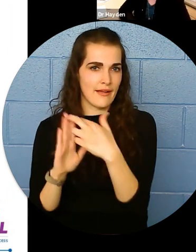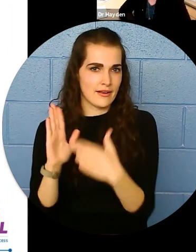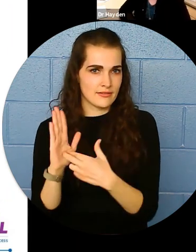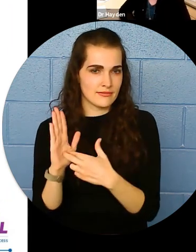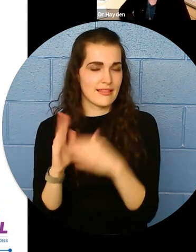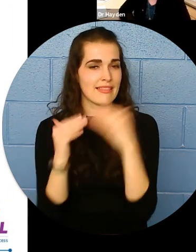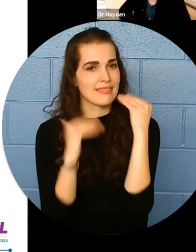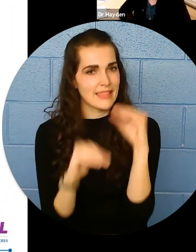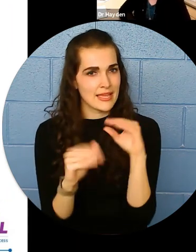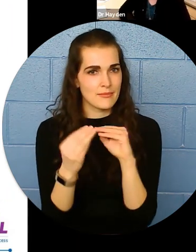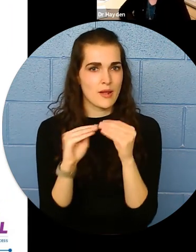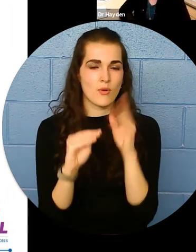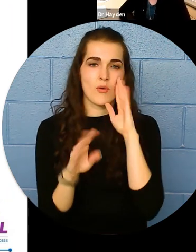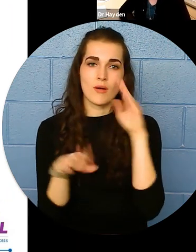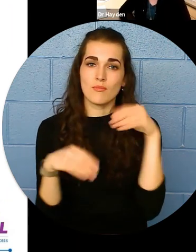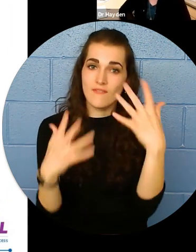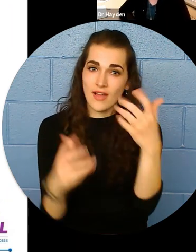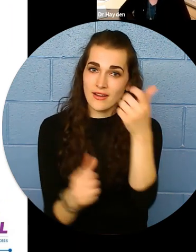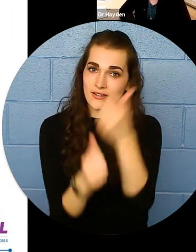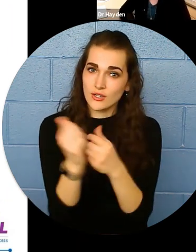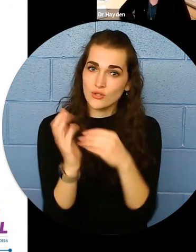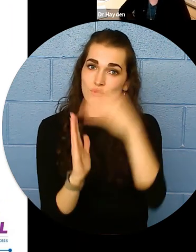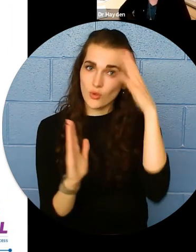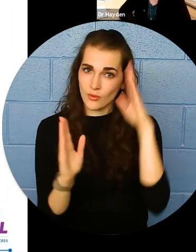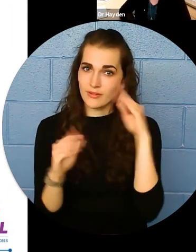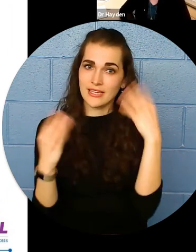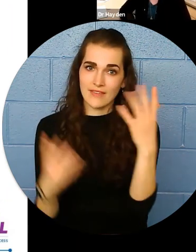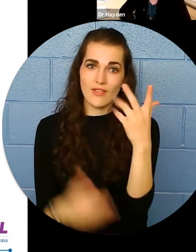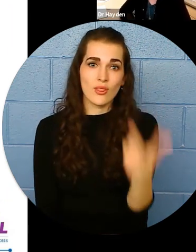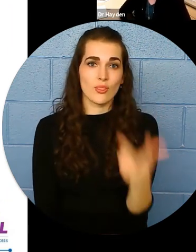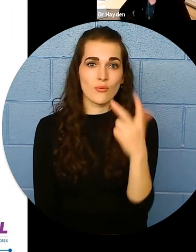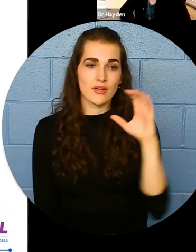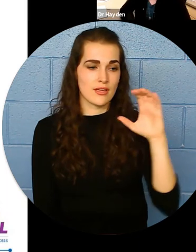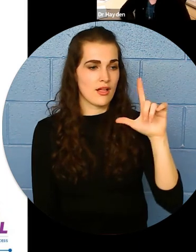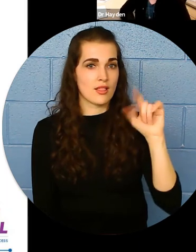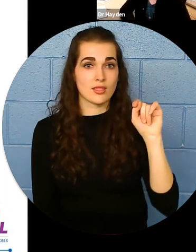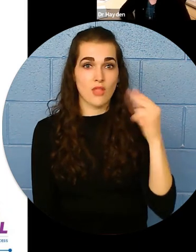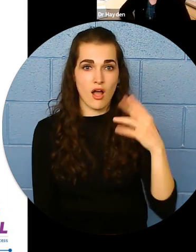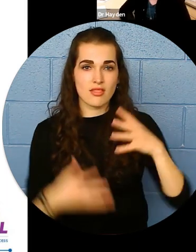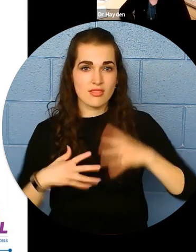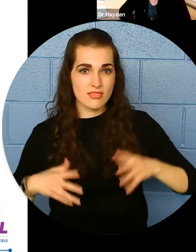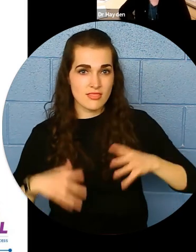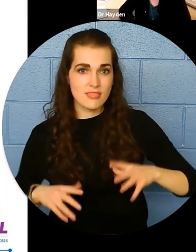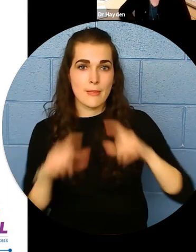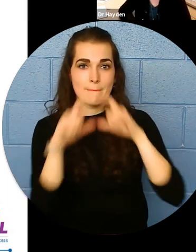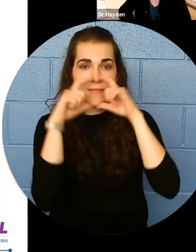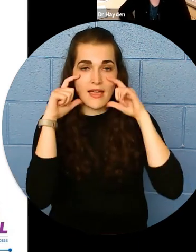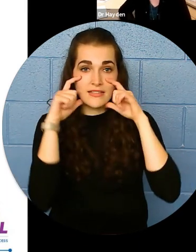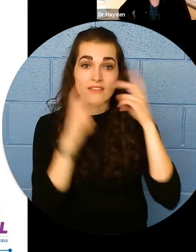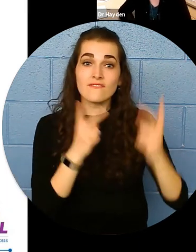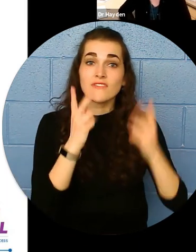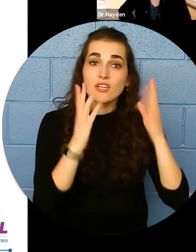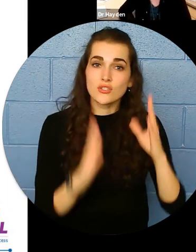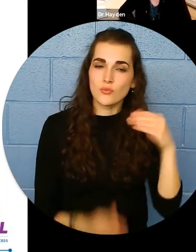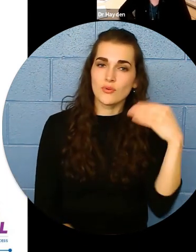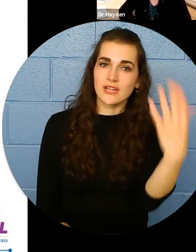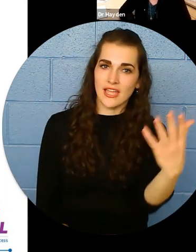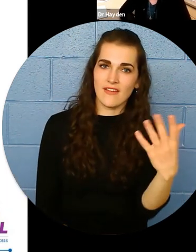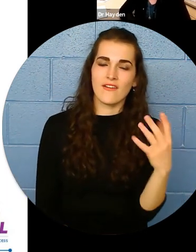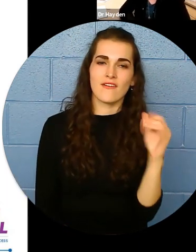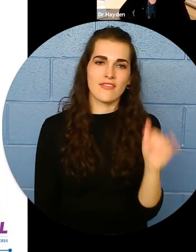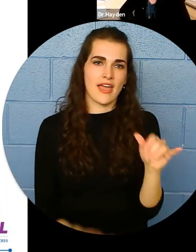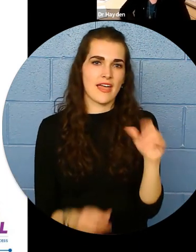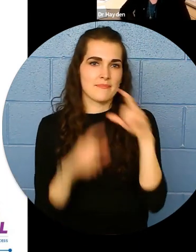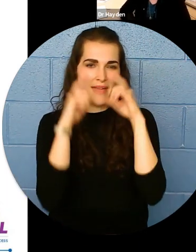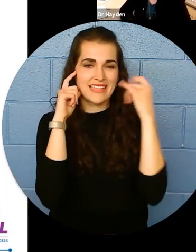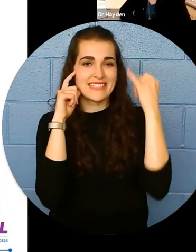limited number that will be provided to each student. We will be giving them 3 cloth masks, and visitors will be provided with a mask